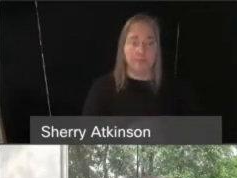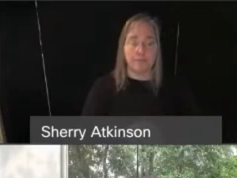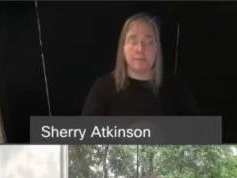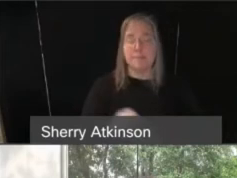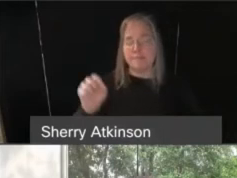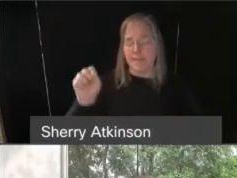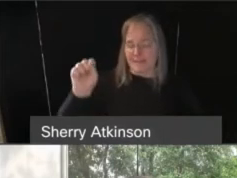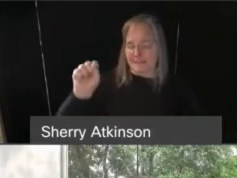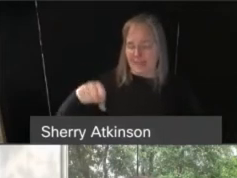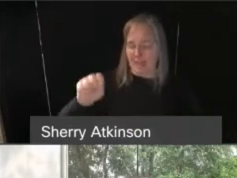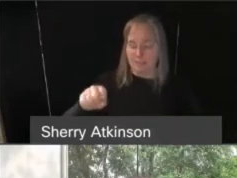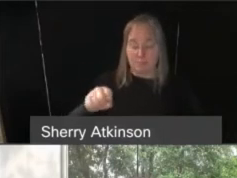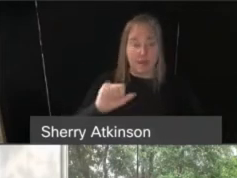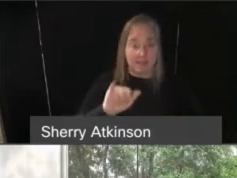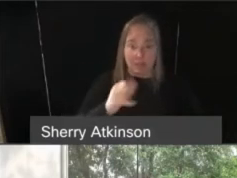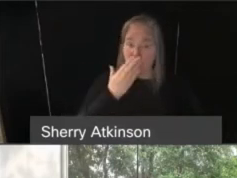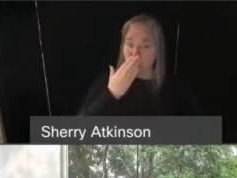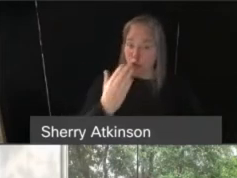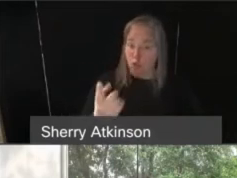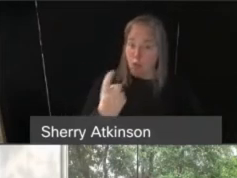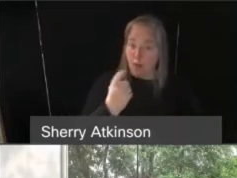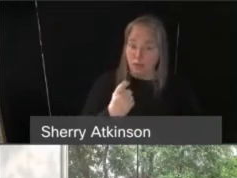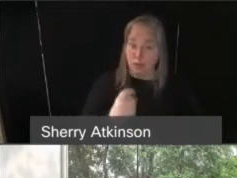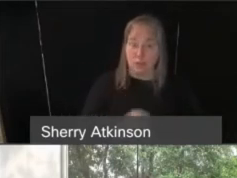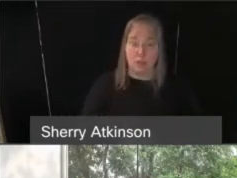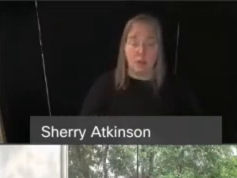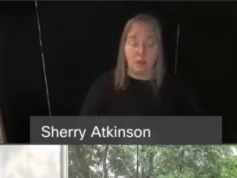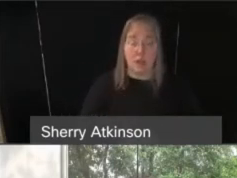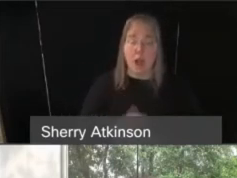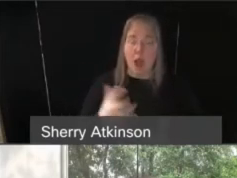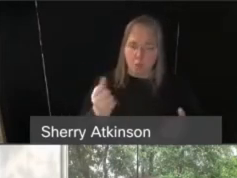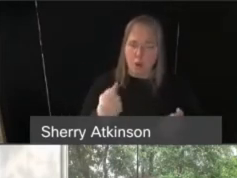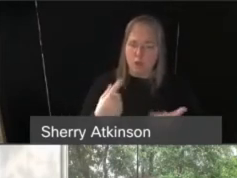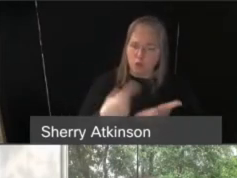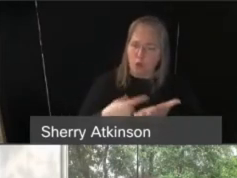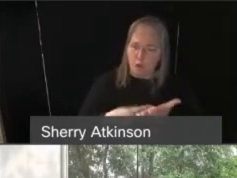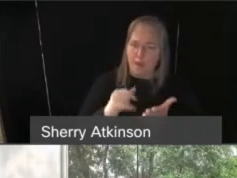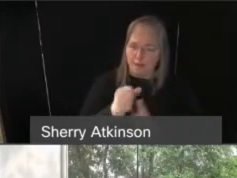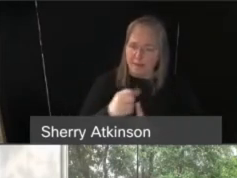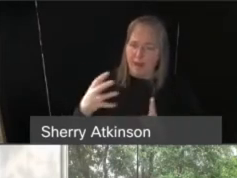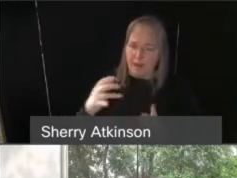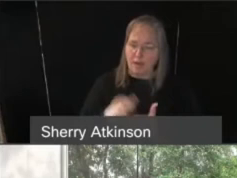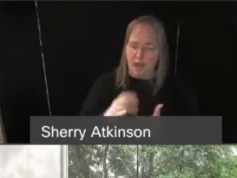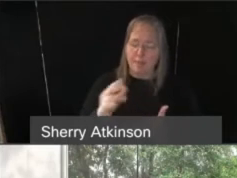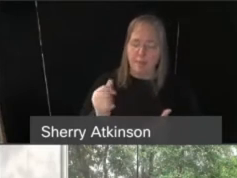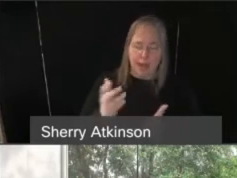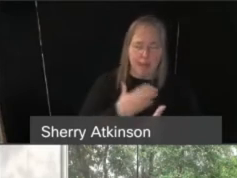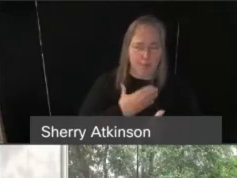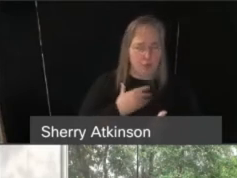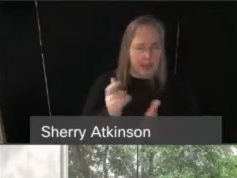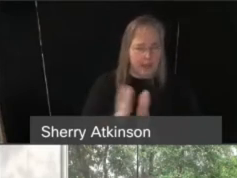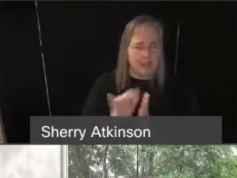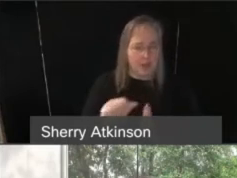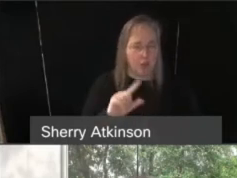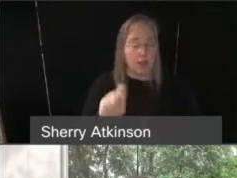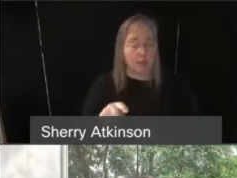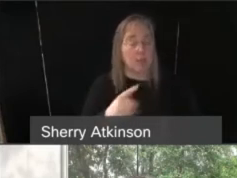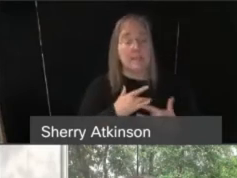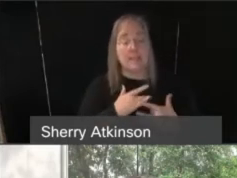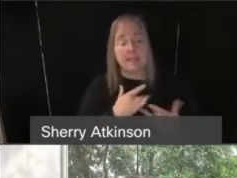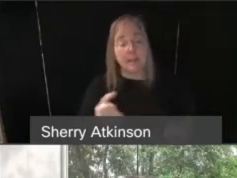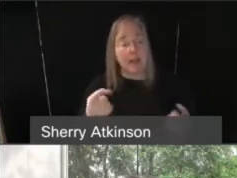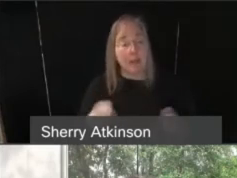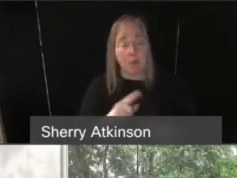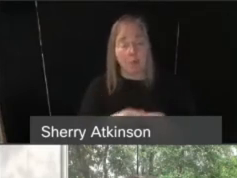It is. I mean, it's actually a really good question. I wanted to talk about it. I'm glad you actually asked the question. So typically, when we do